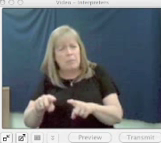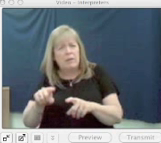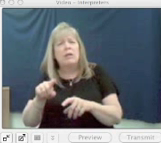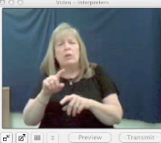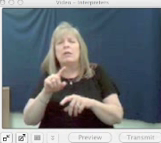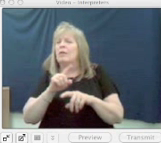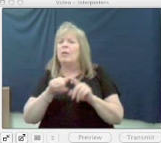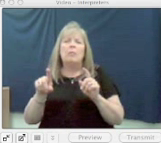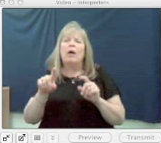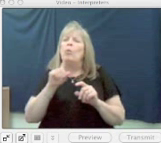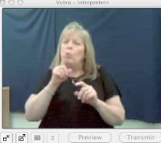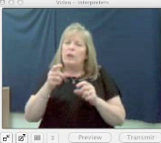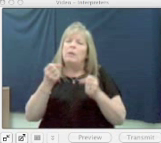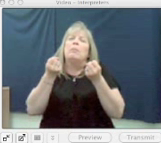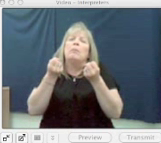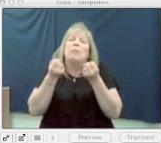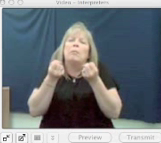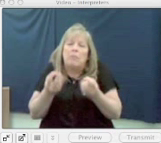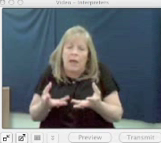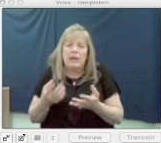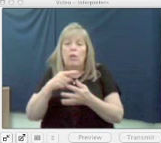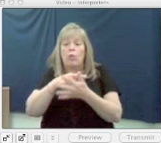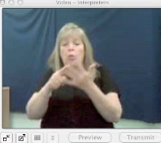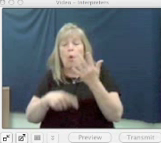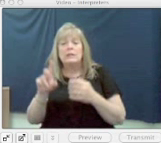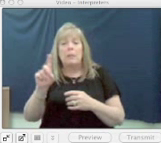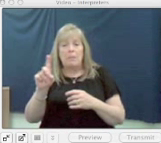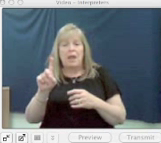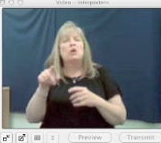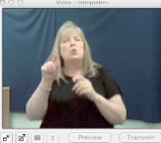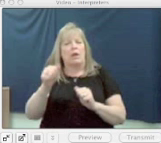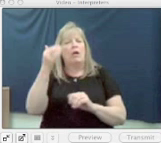are knowable. We do something with